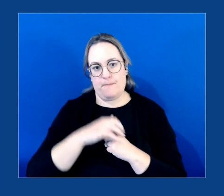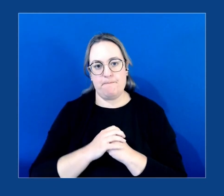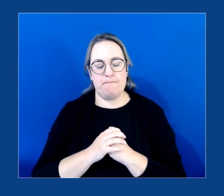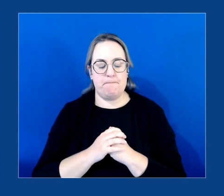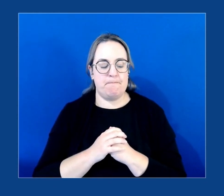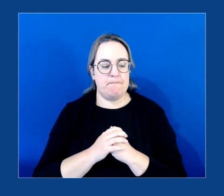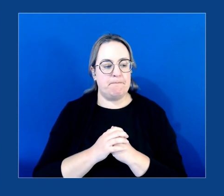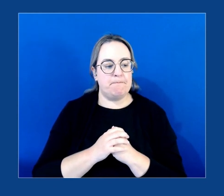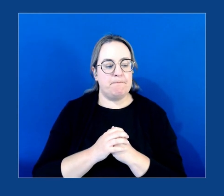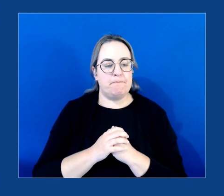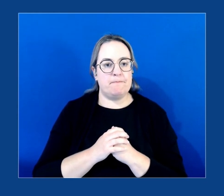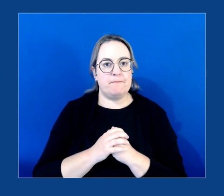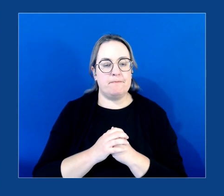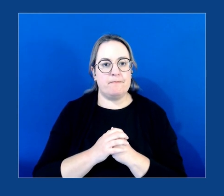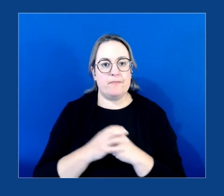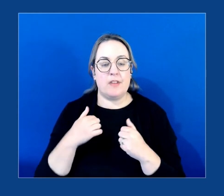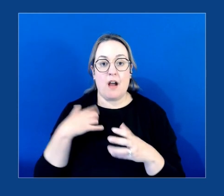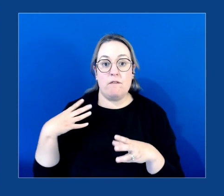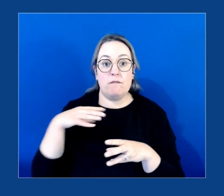Yeah. I've been involved